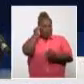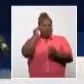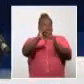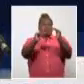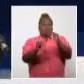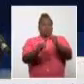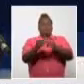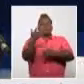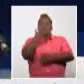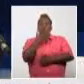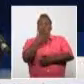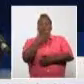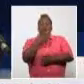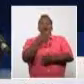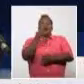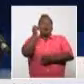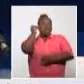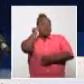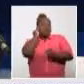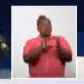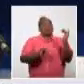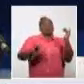48.5% is female.